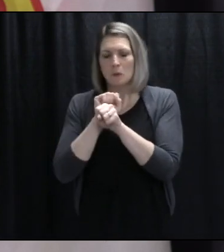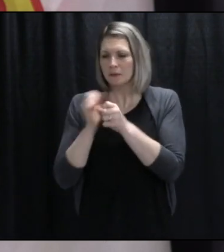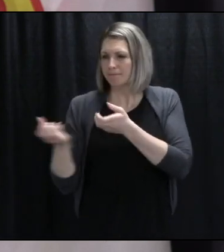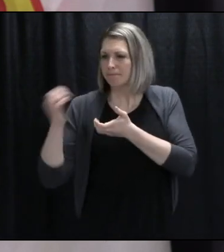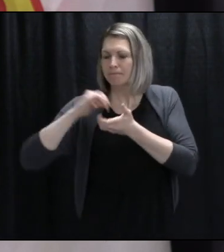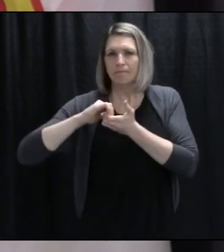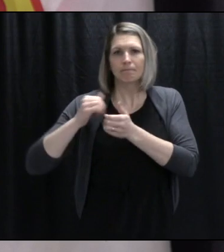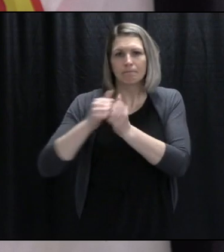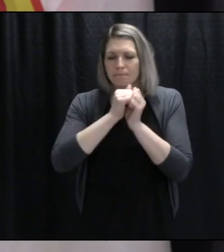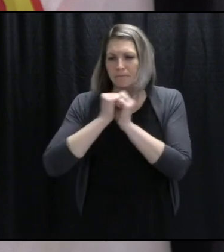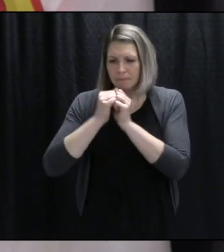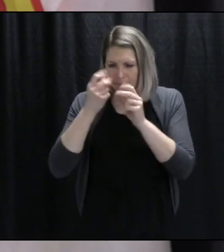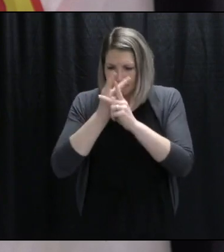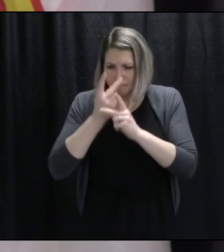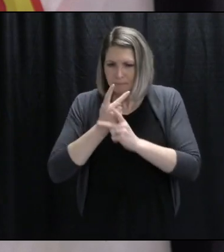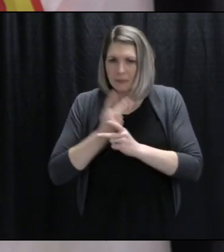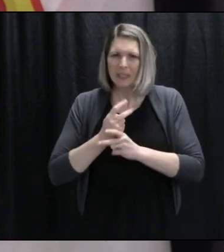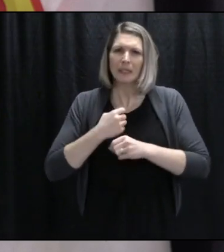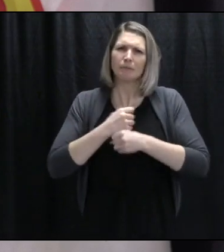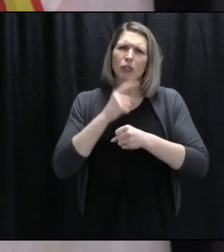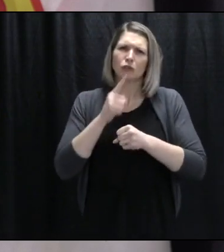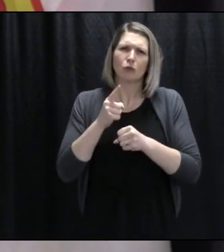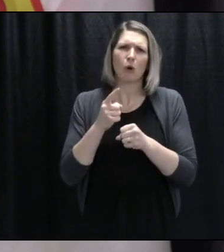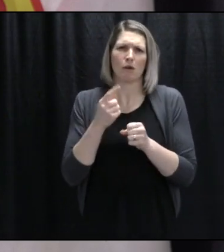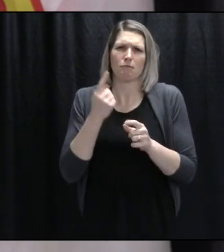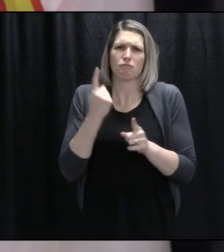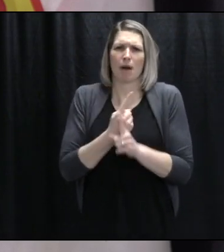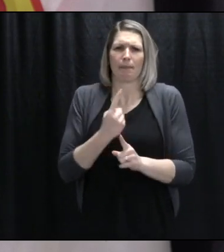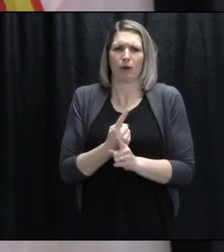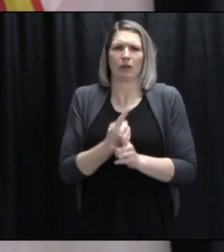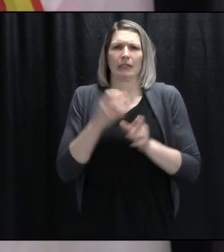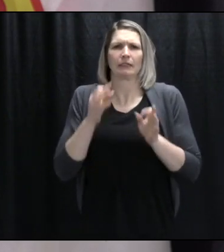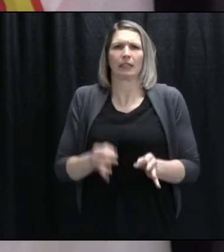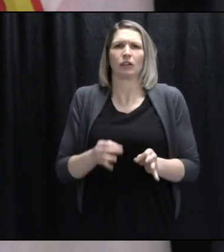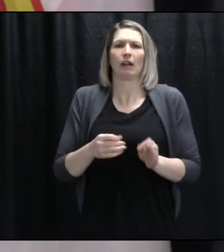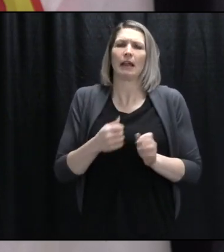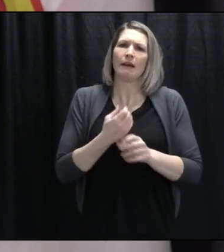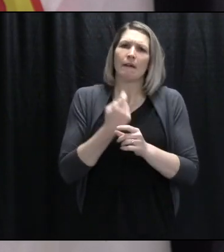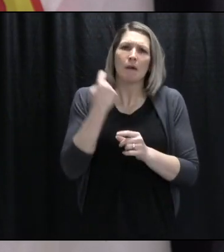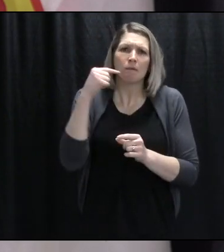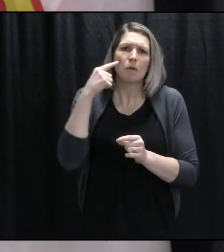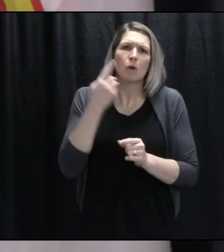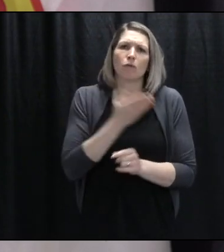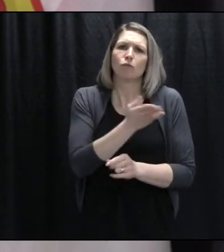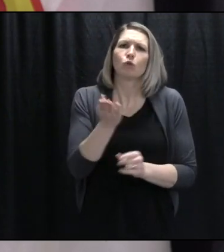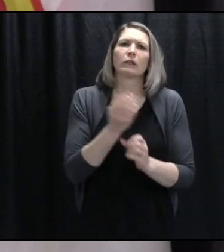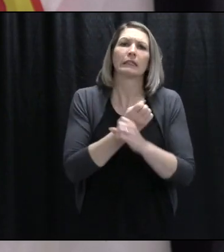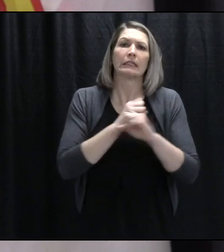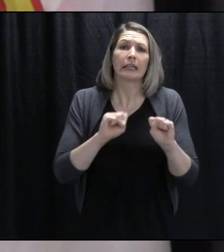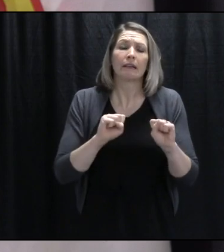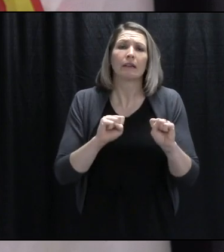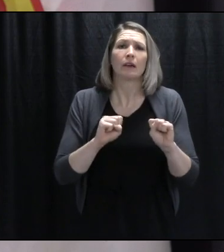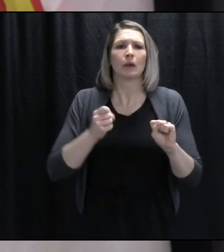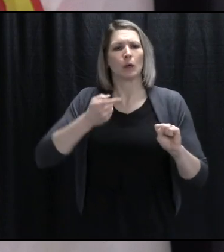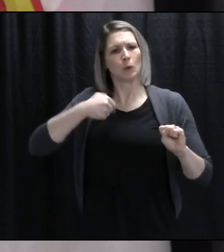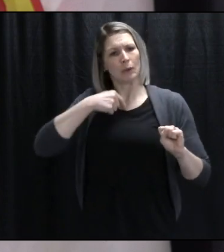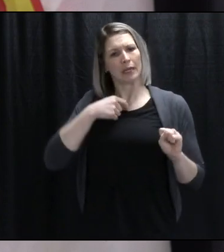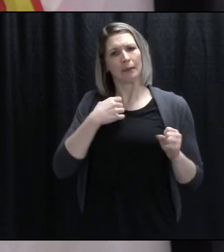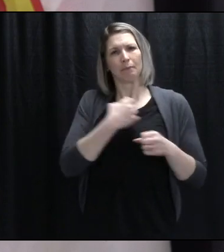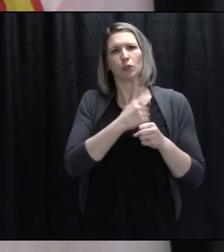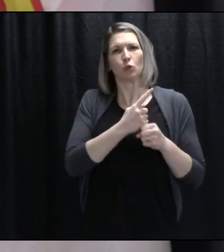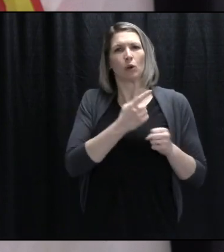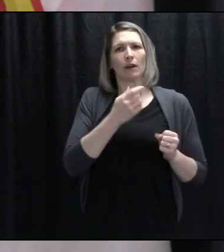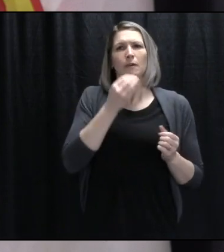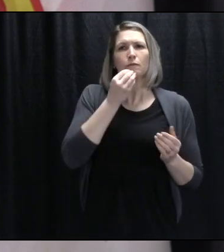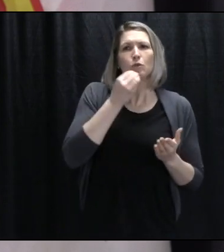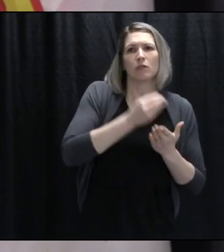Maintain for you to be able to get access to essential goods, food, pharmaceuticals, medical appointments. She